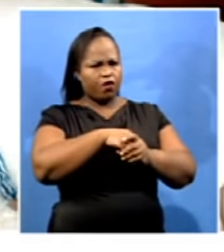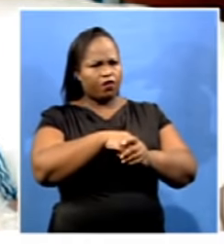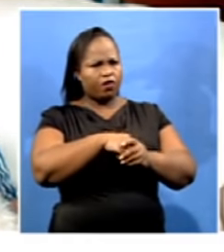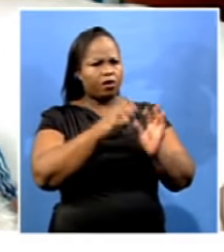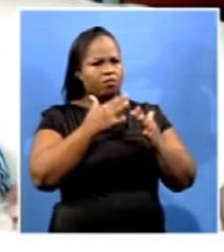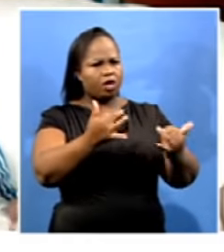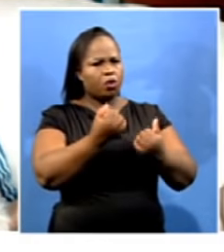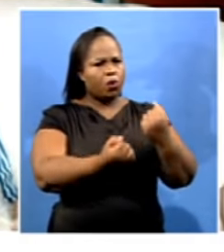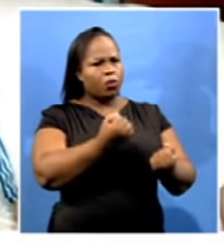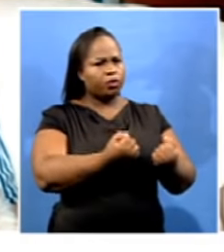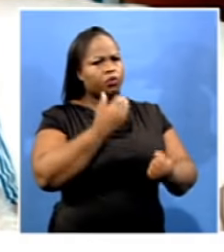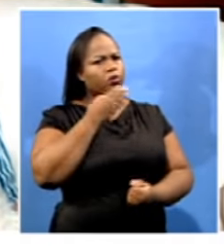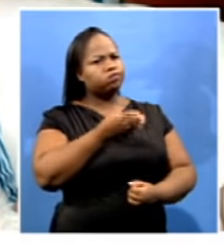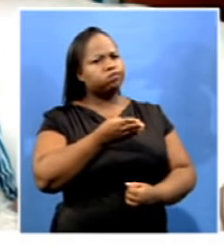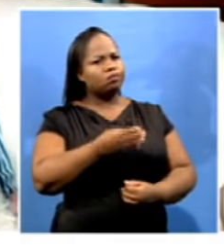hearings?